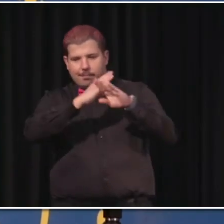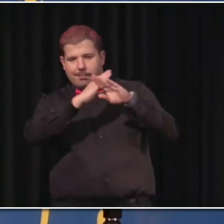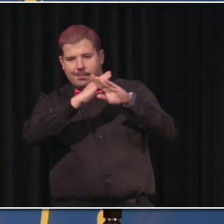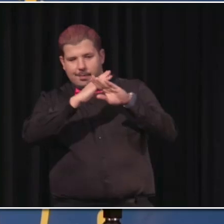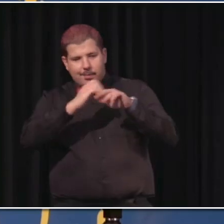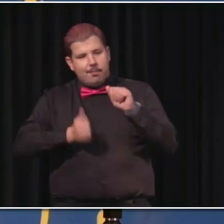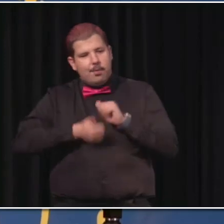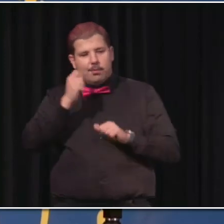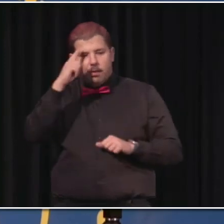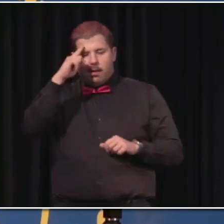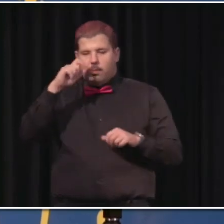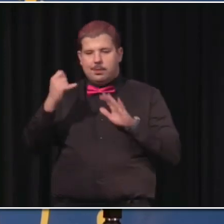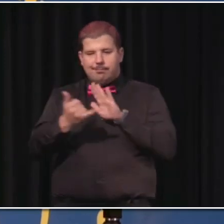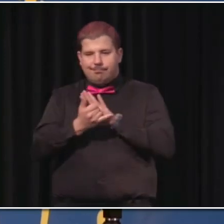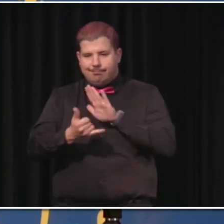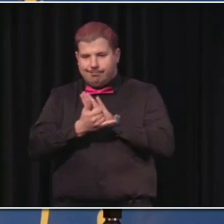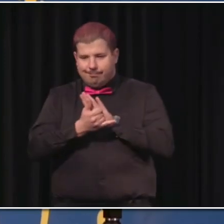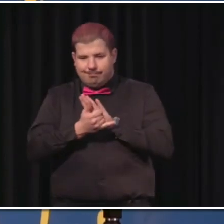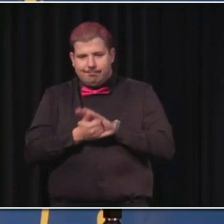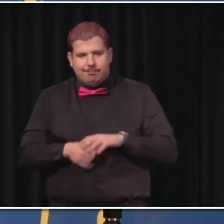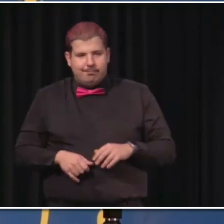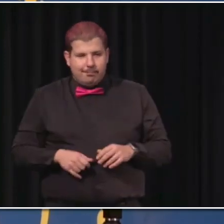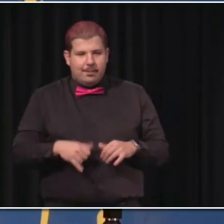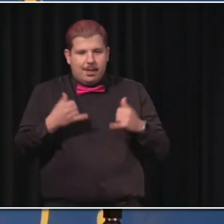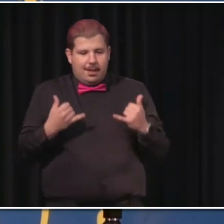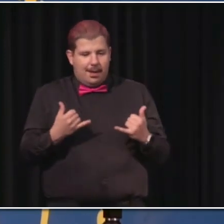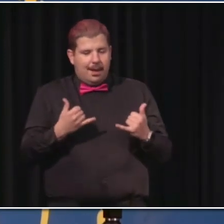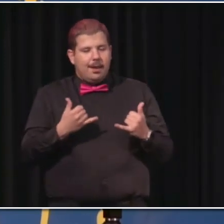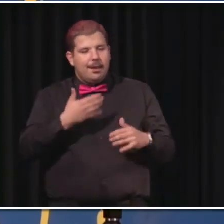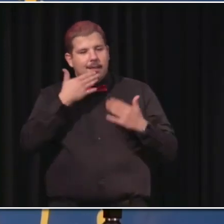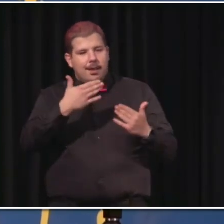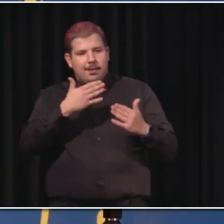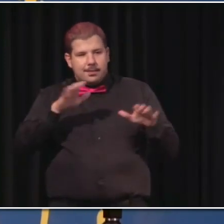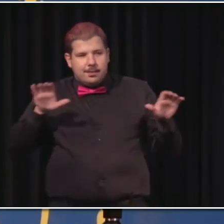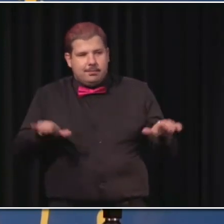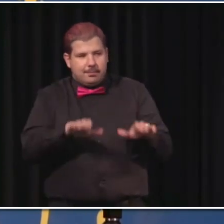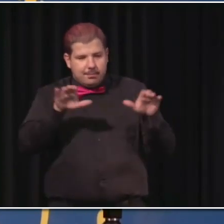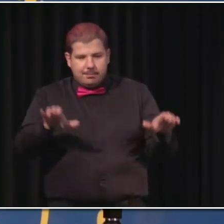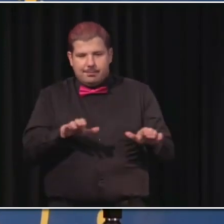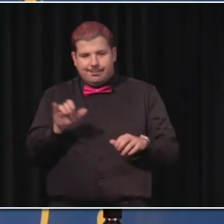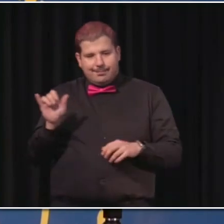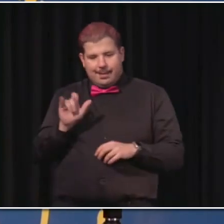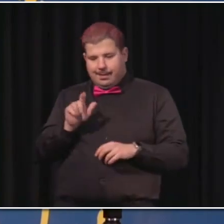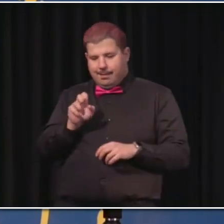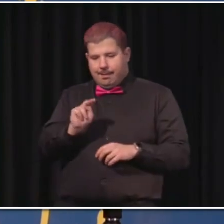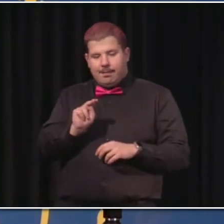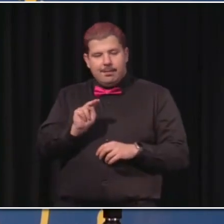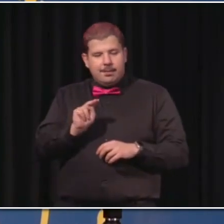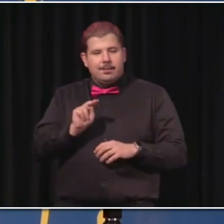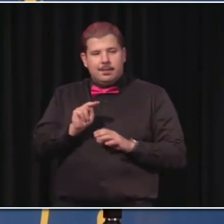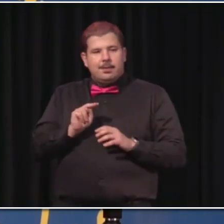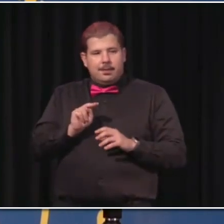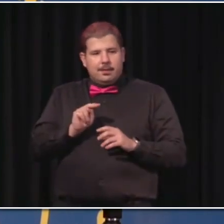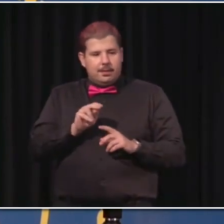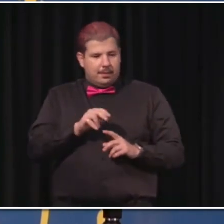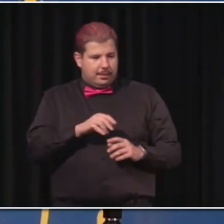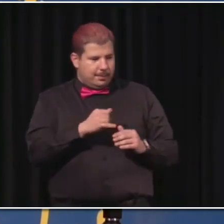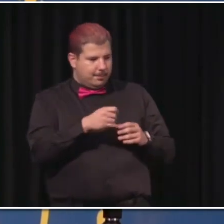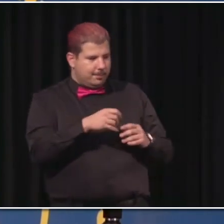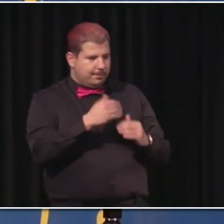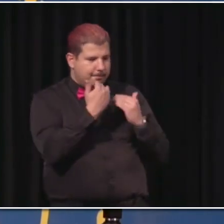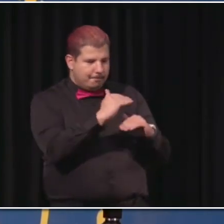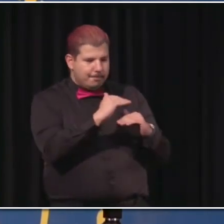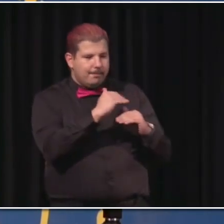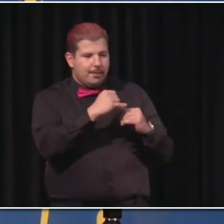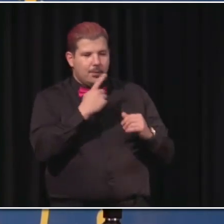impossible. And today, thanks to actions like his, exclusionary redlining laws in our